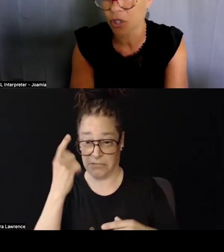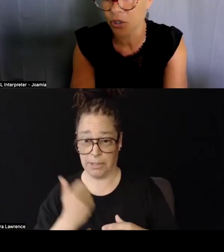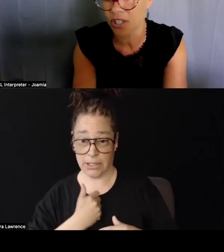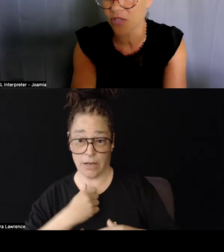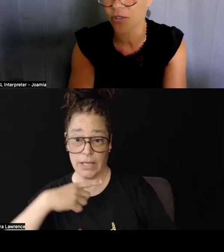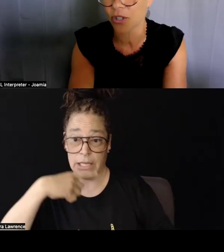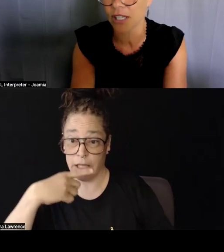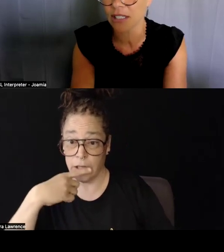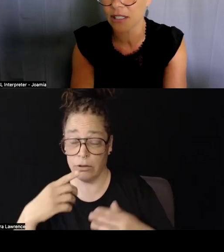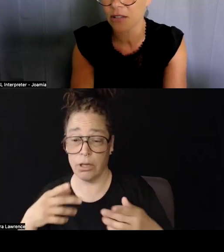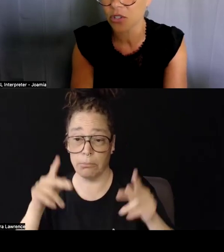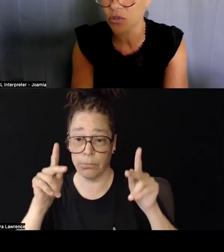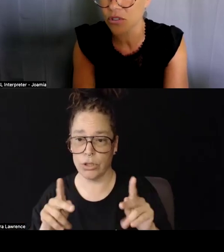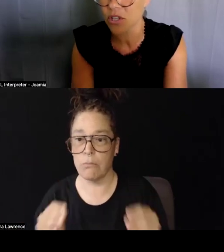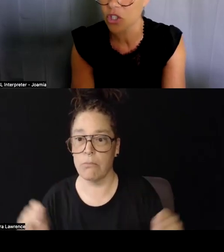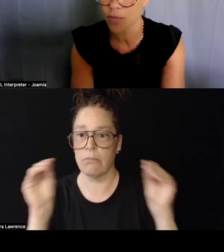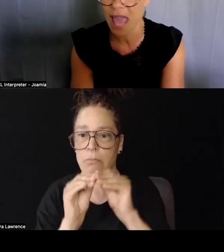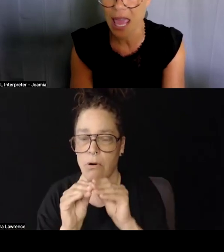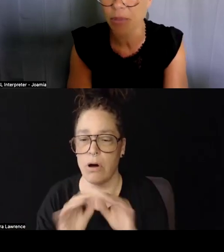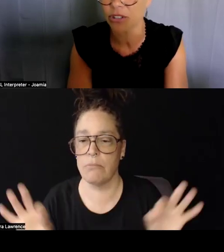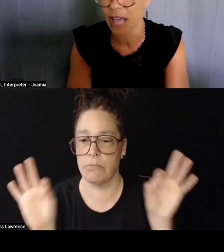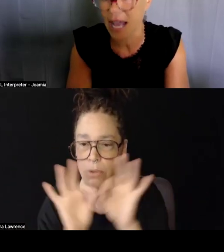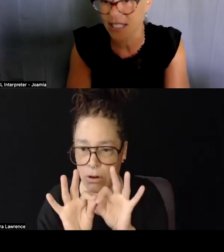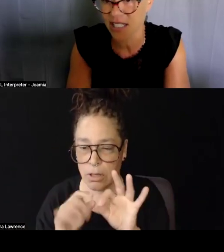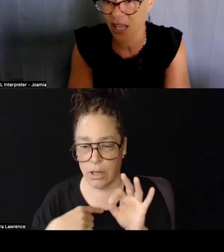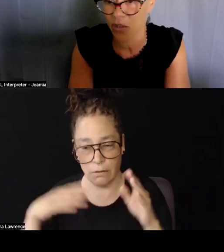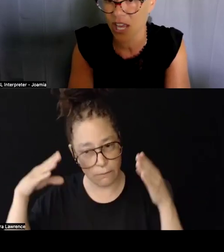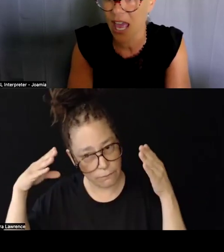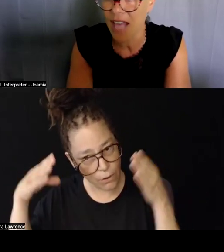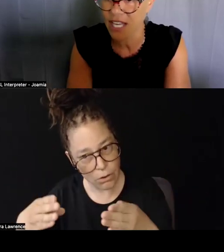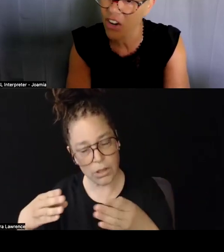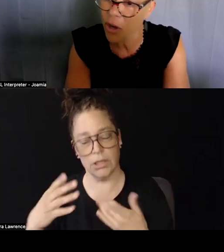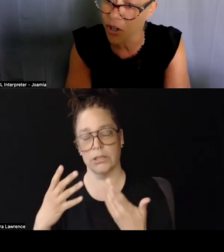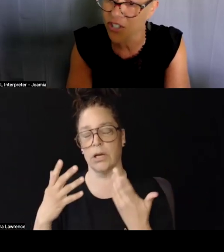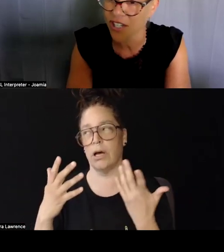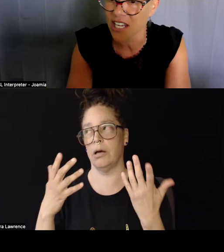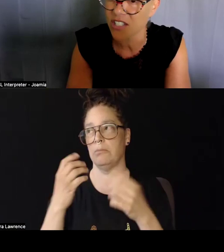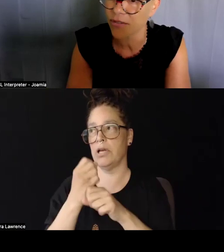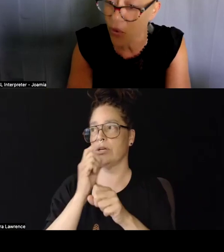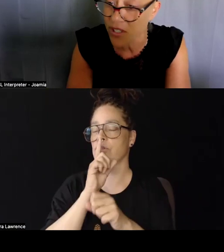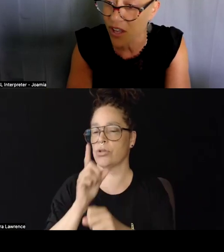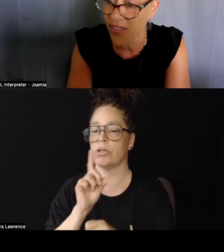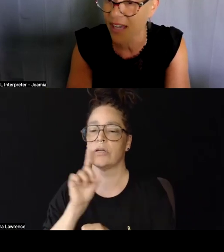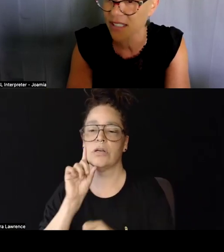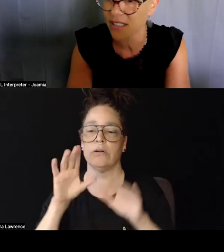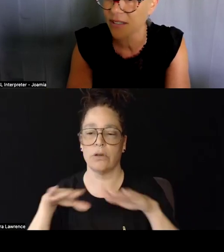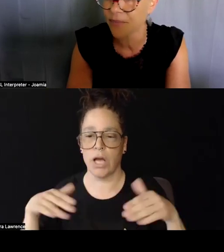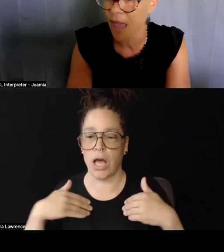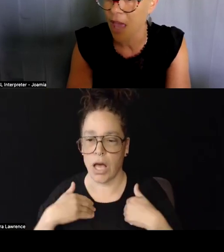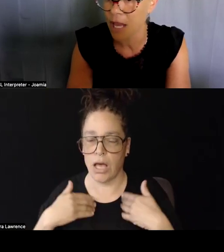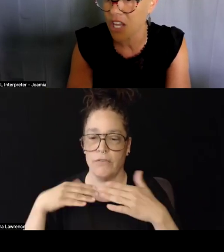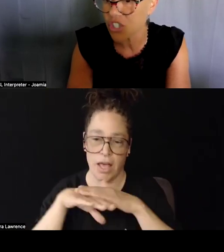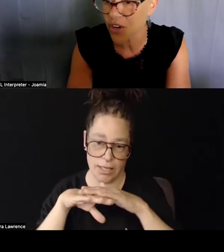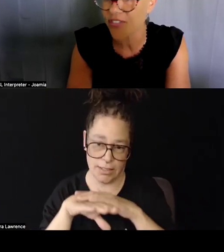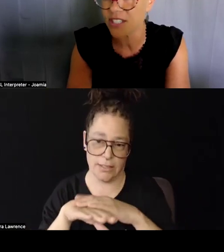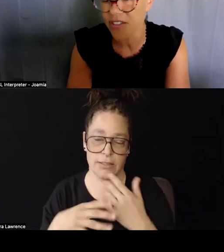the opportunities for students to be able to access language. As a hearing person, I need to focus on that